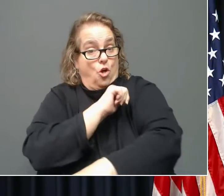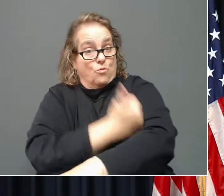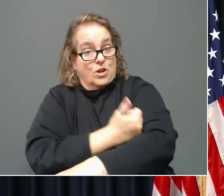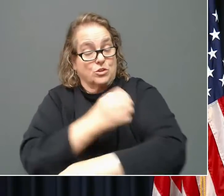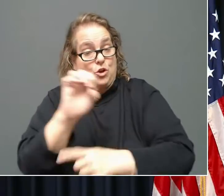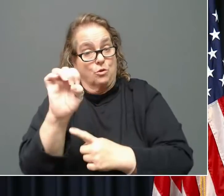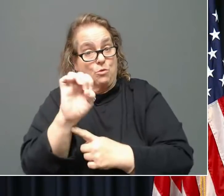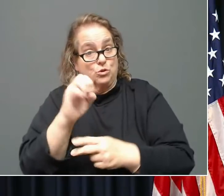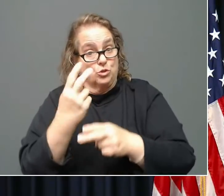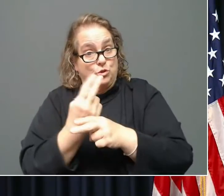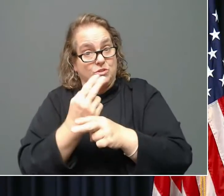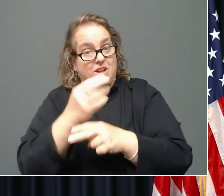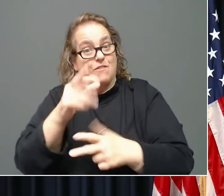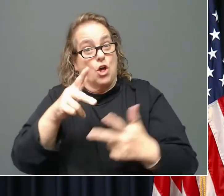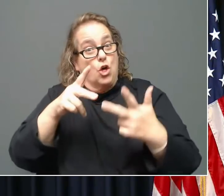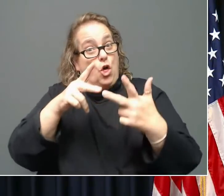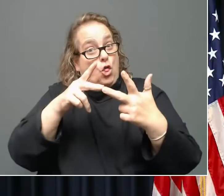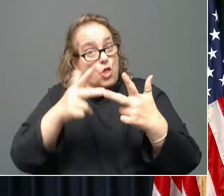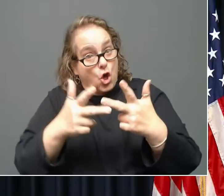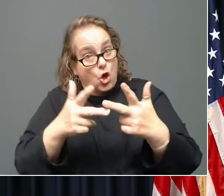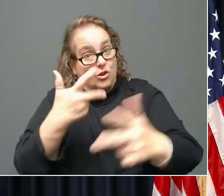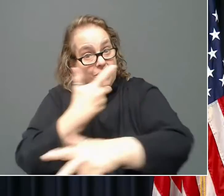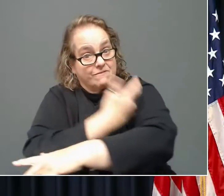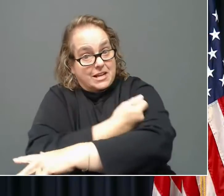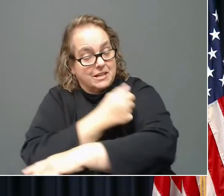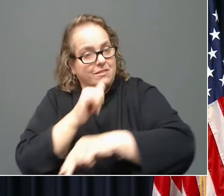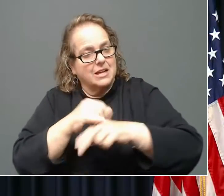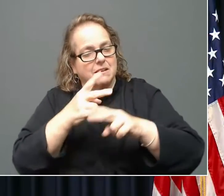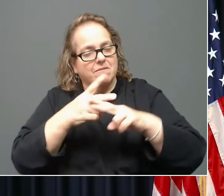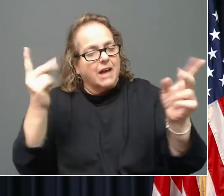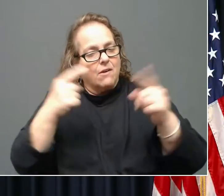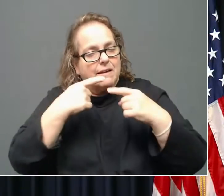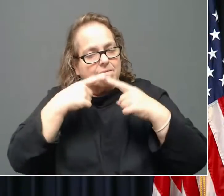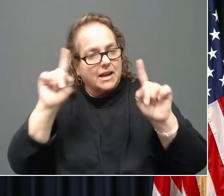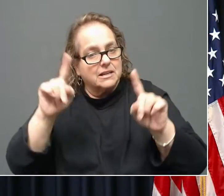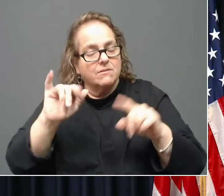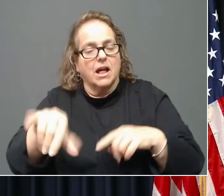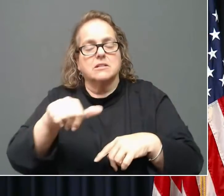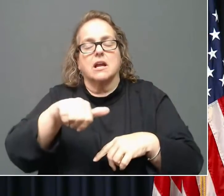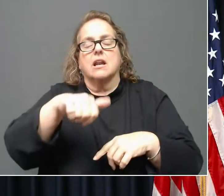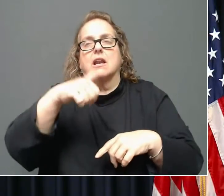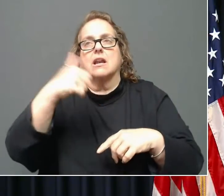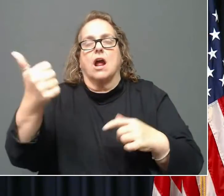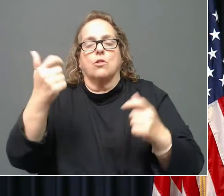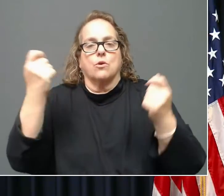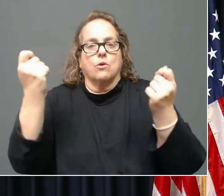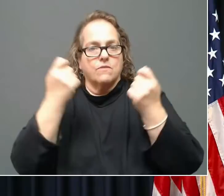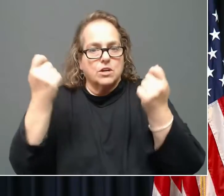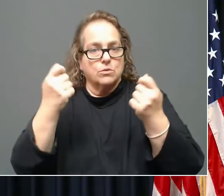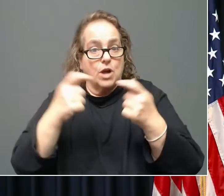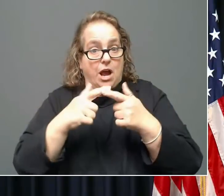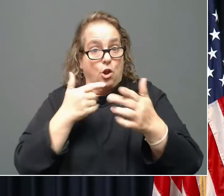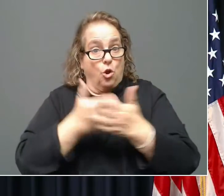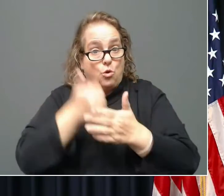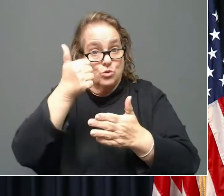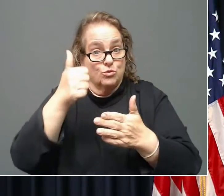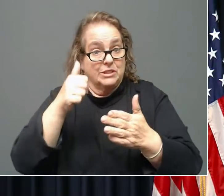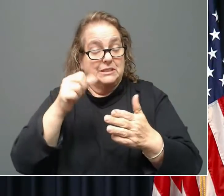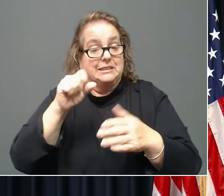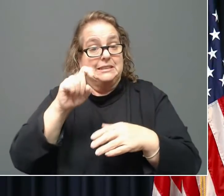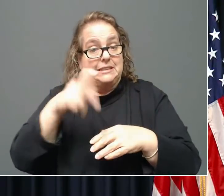3rd vaccine that is highly effective. That is another victory and a closer step to winning this war against